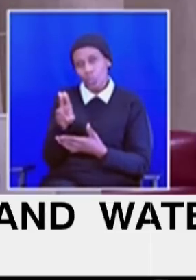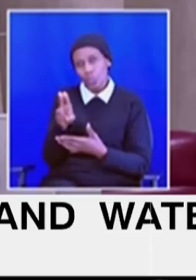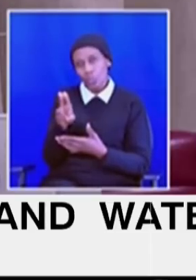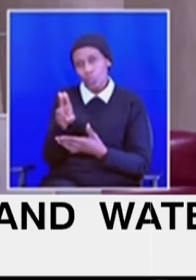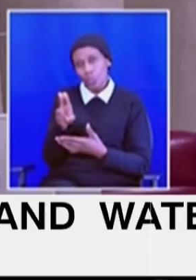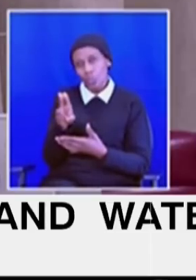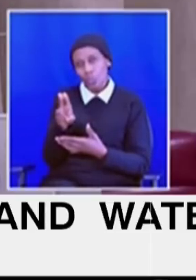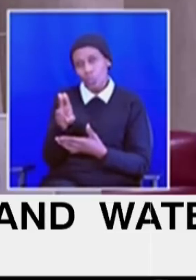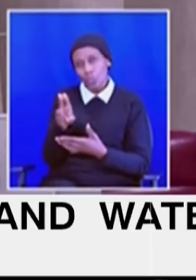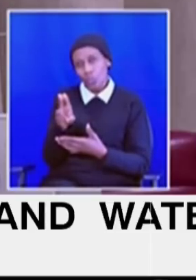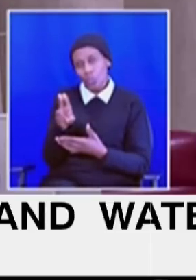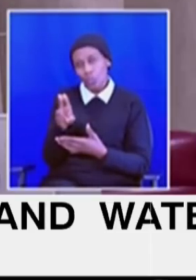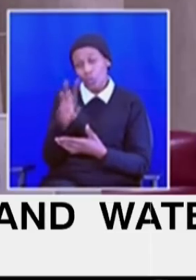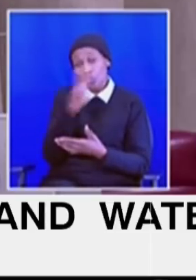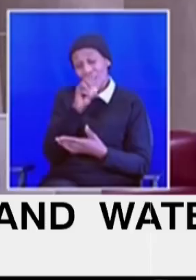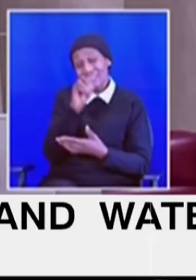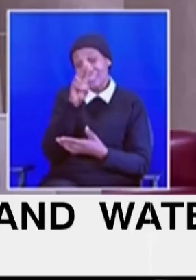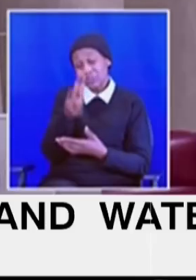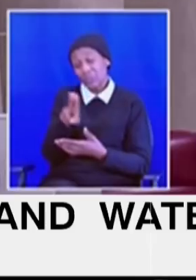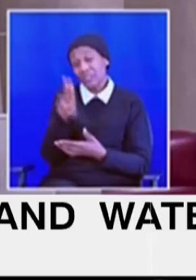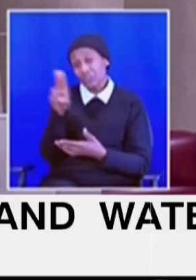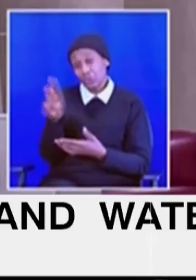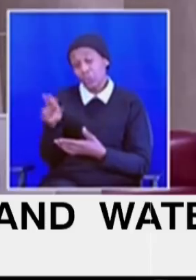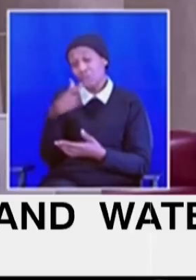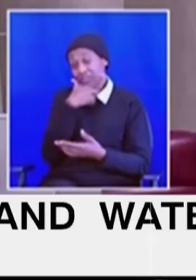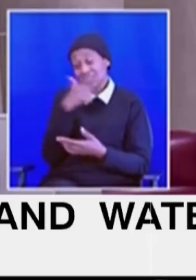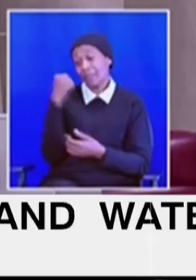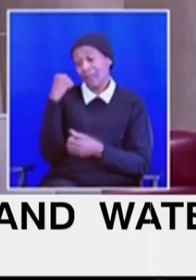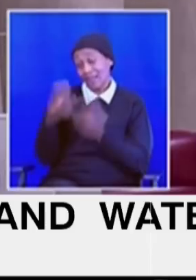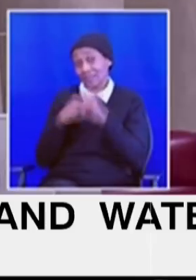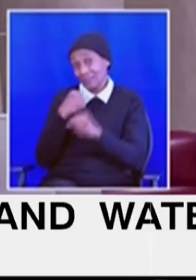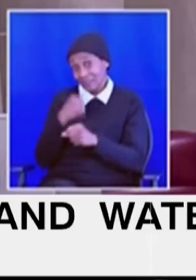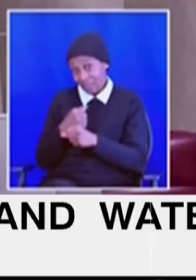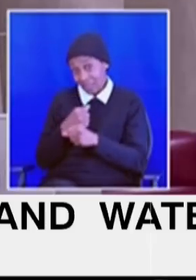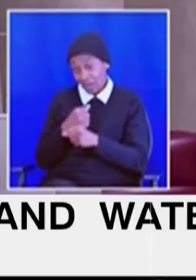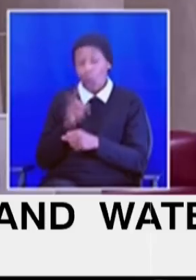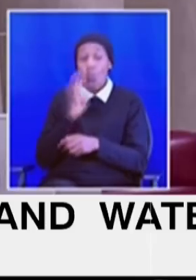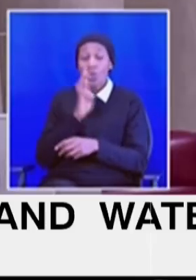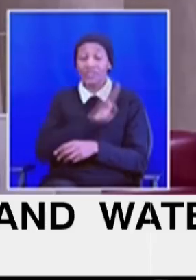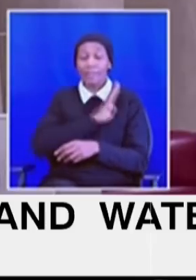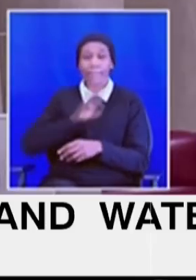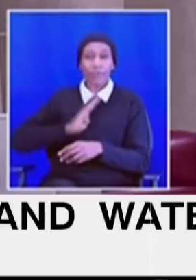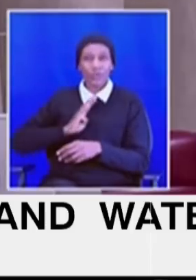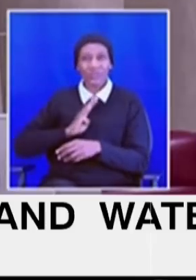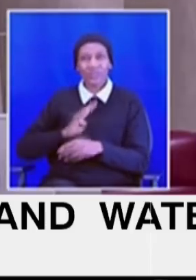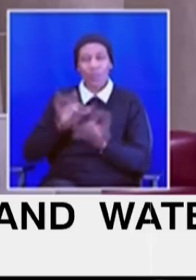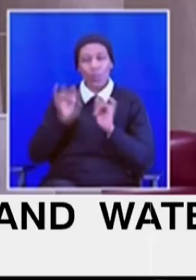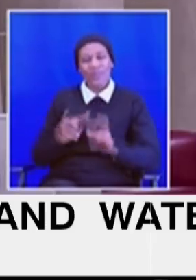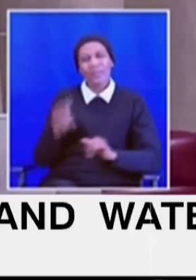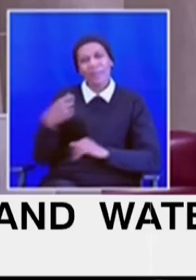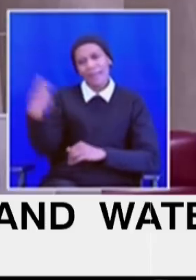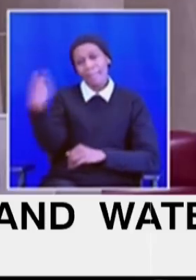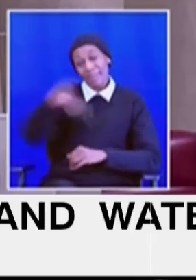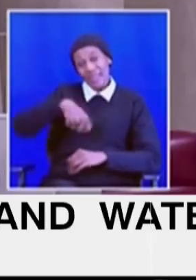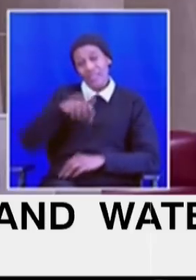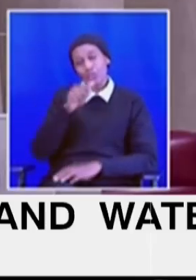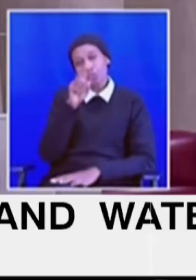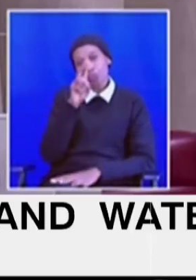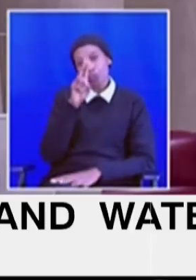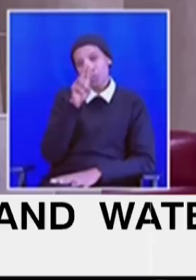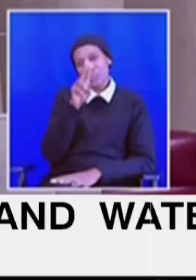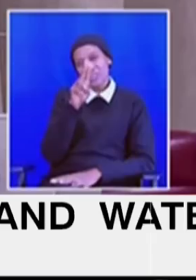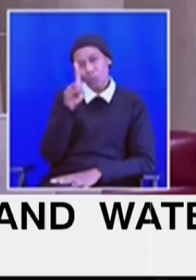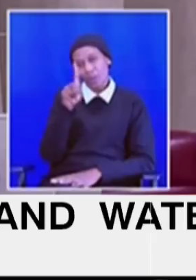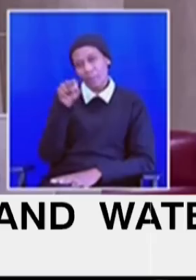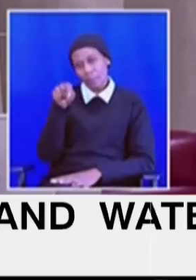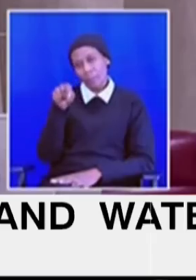December 2022, water boards were owed 60.1 billion rand by